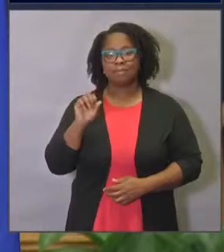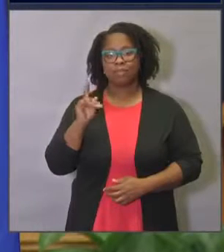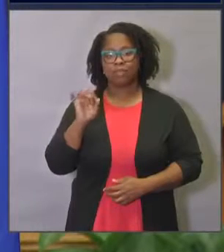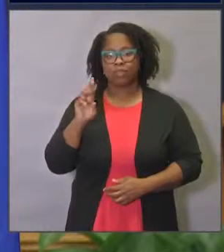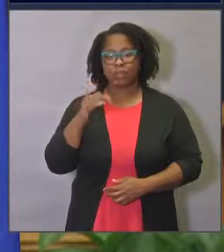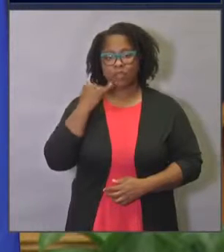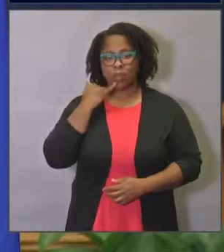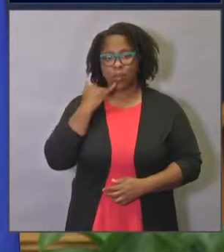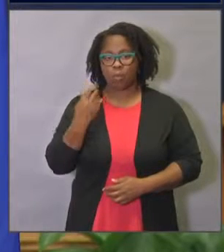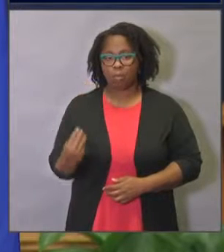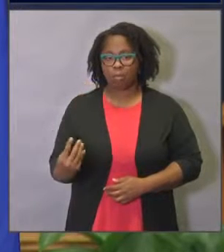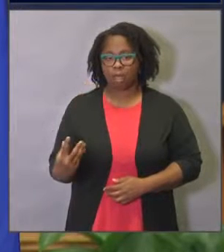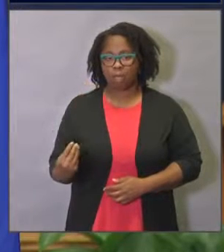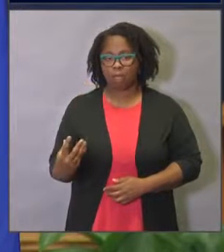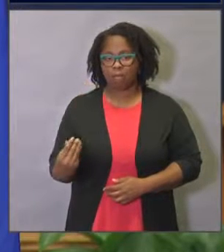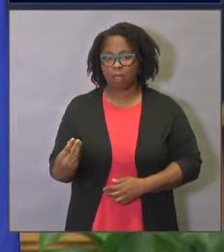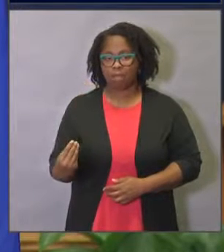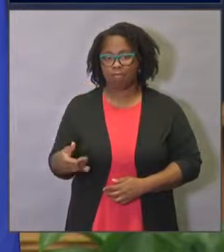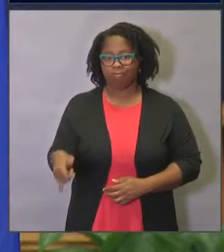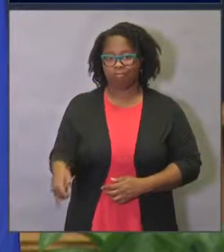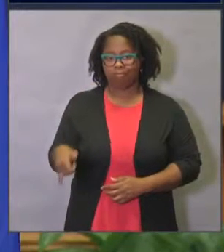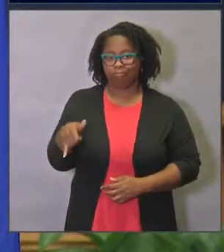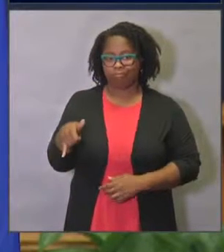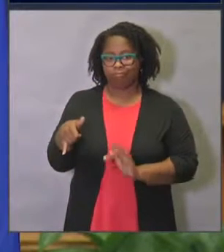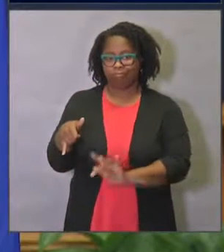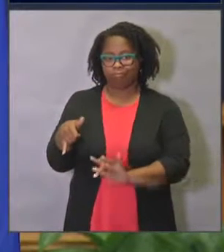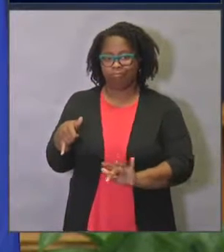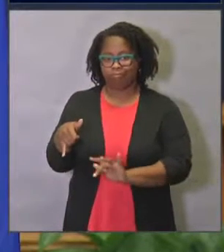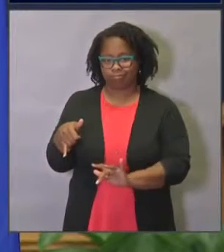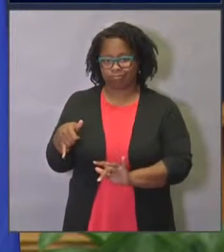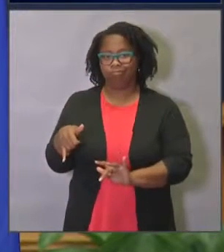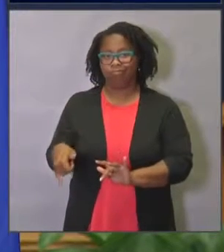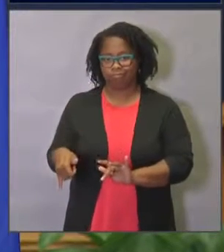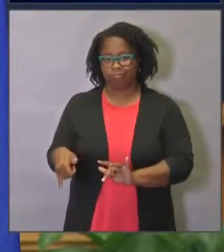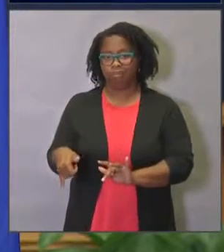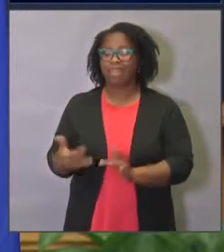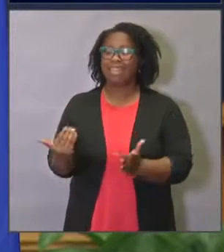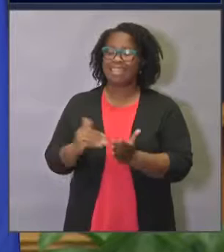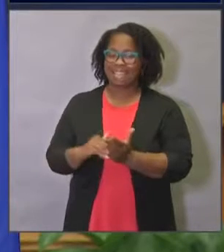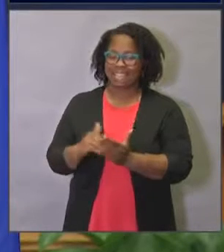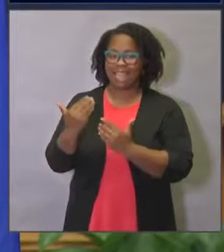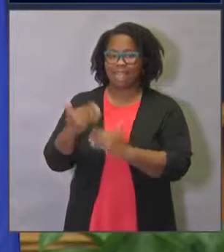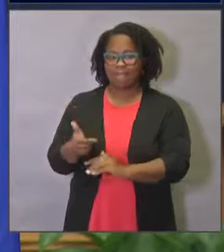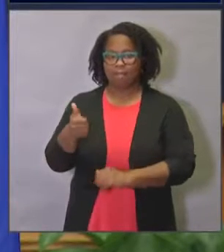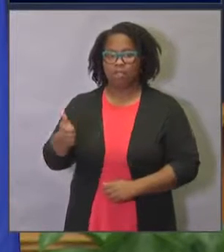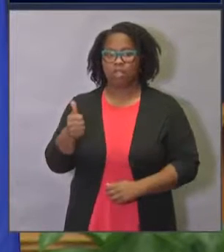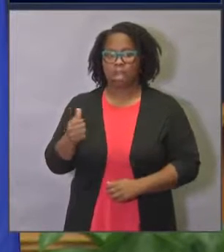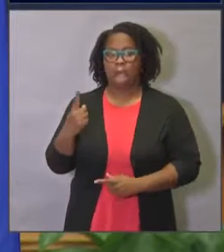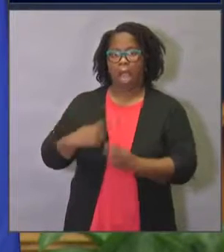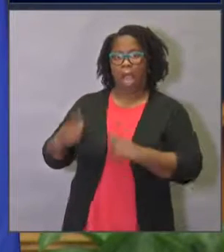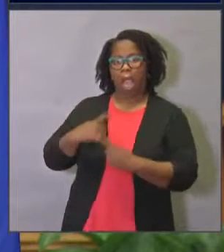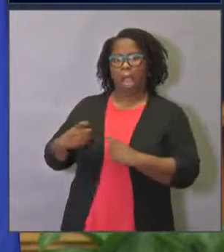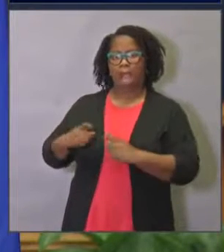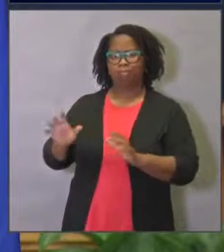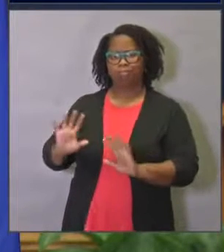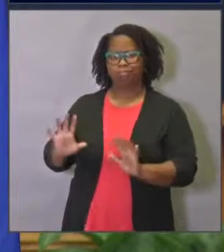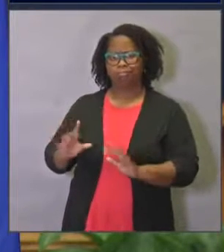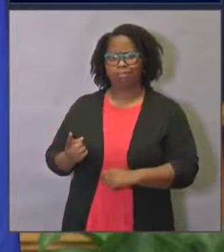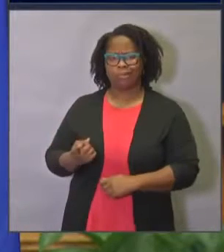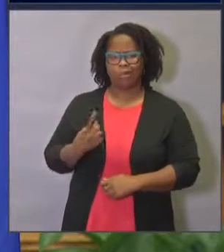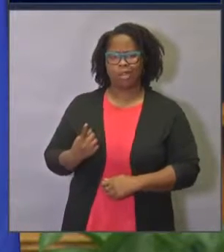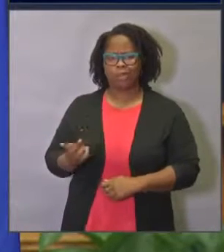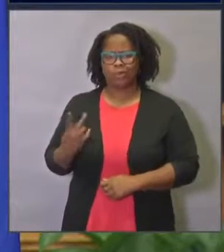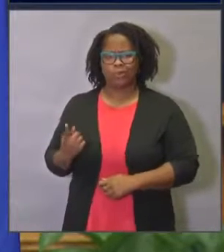pressing the numbers. And also, again, please limit yourself to 1 to 2 questions. Once again, if you